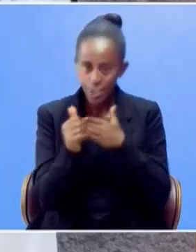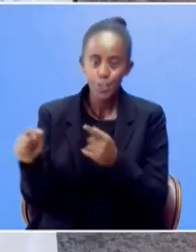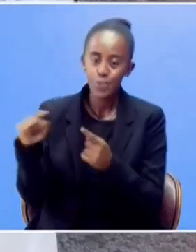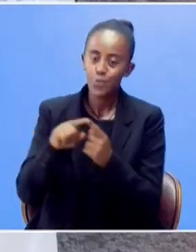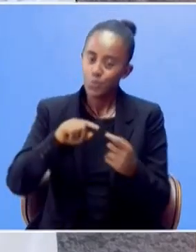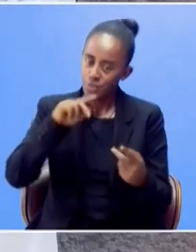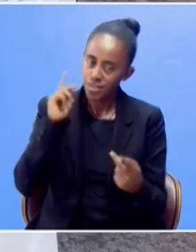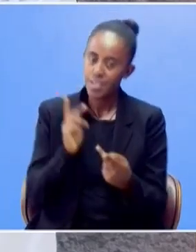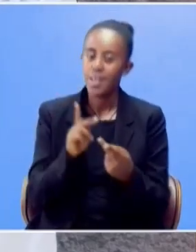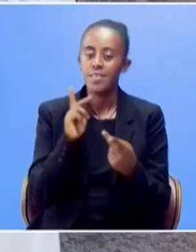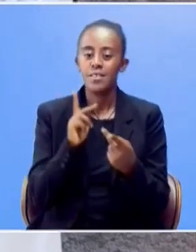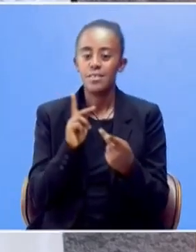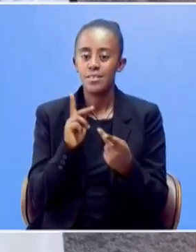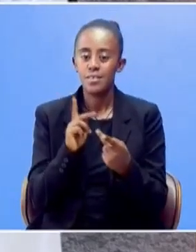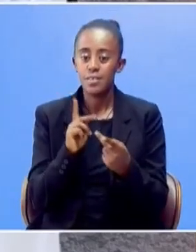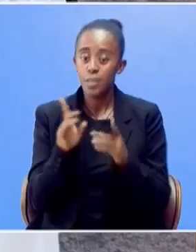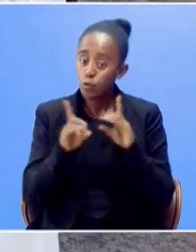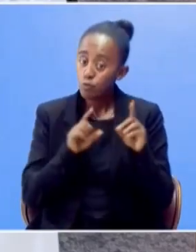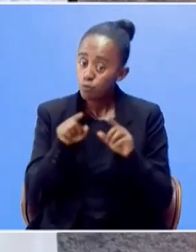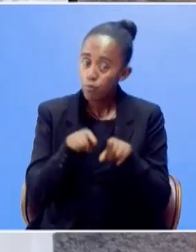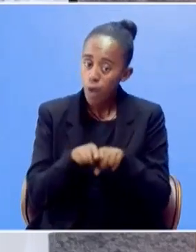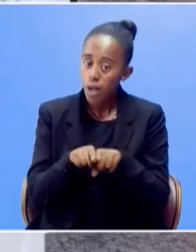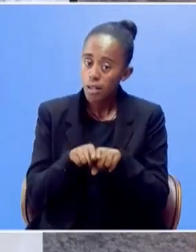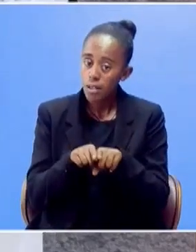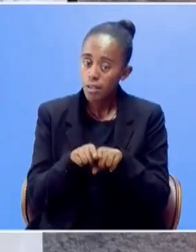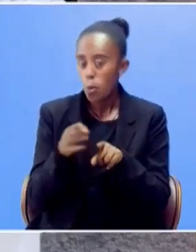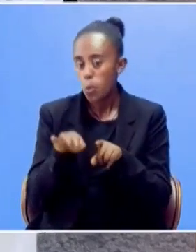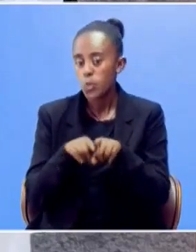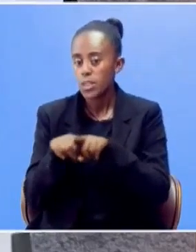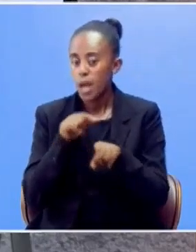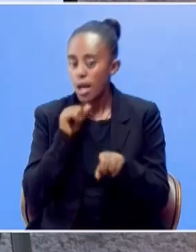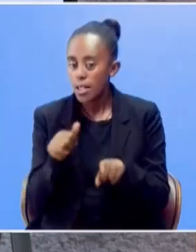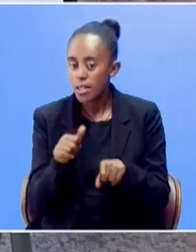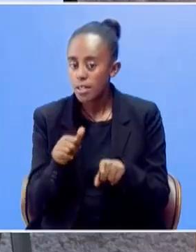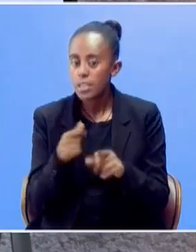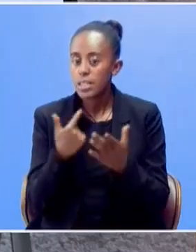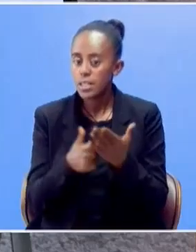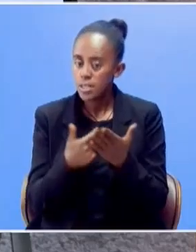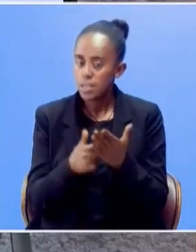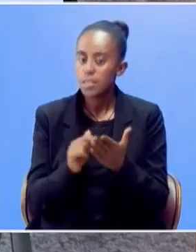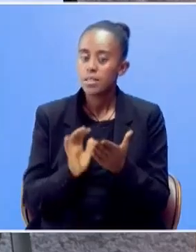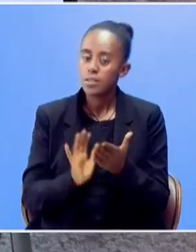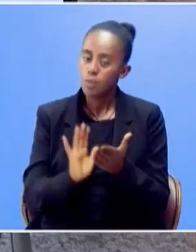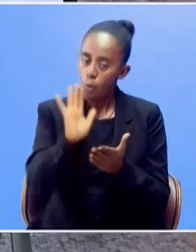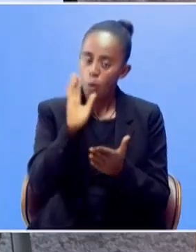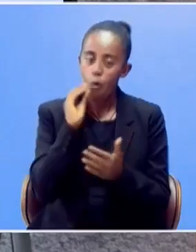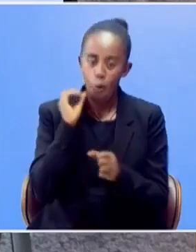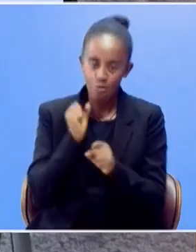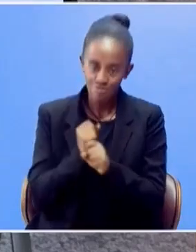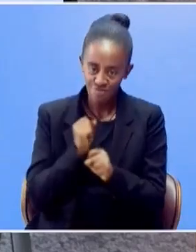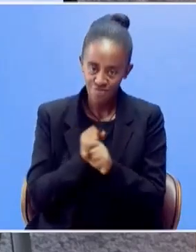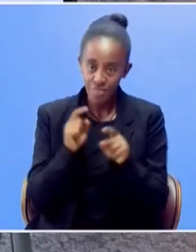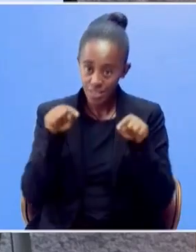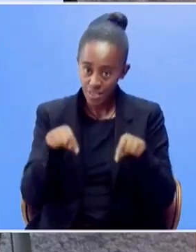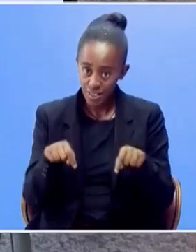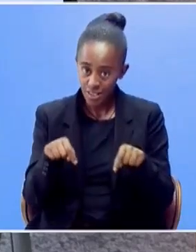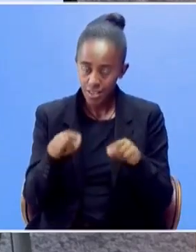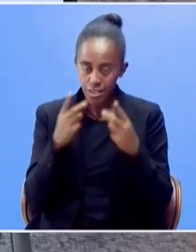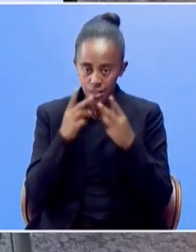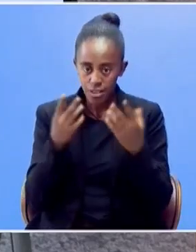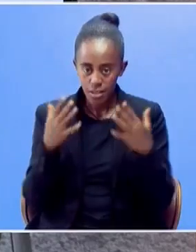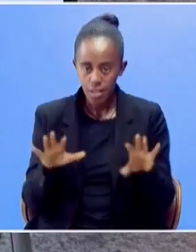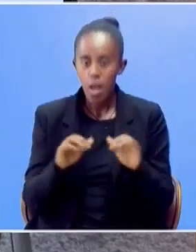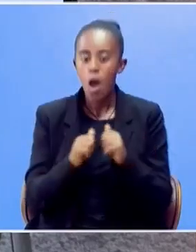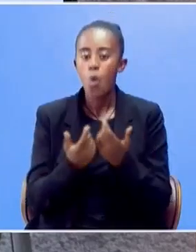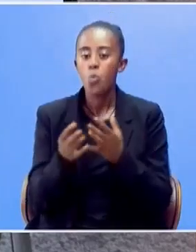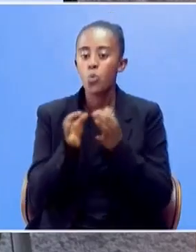success. Do you agree or disagree? This is going to be your homework. So today we have seen how